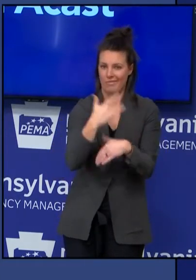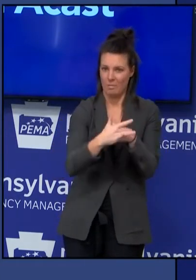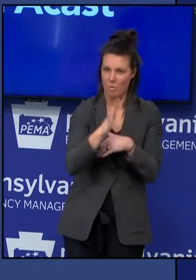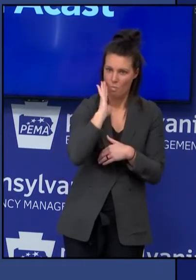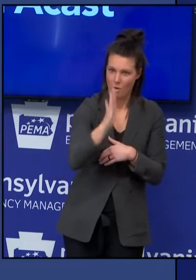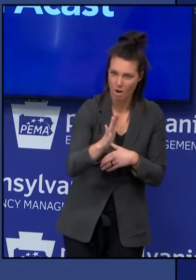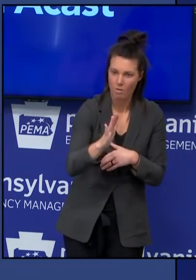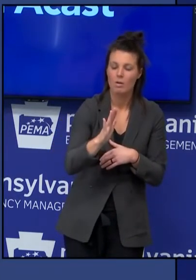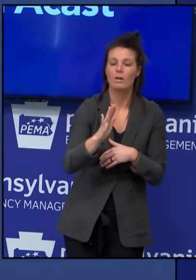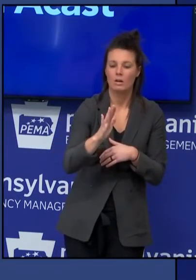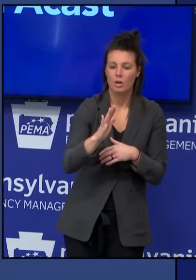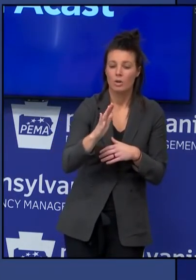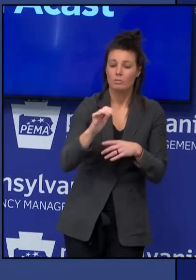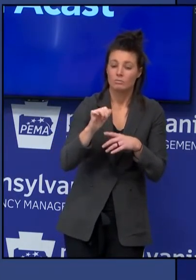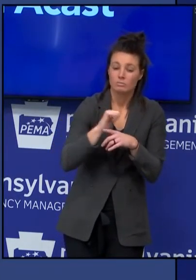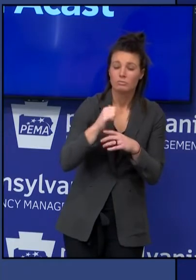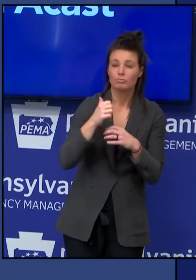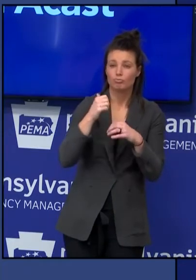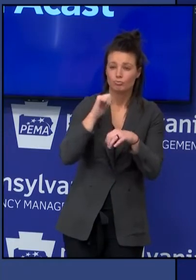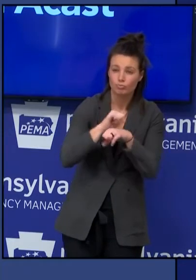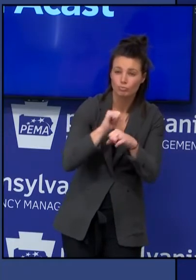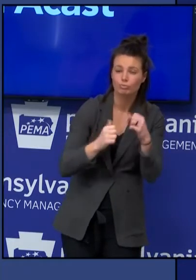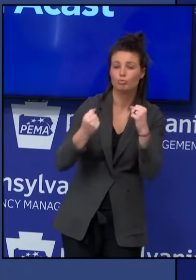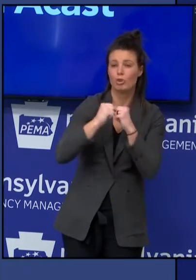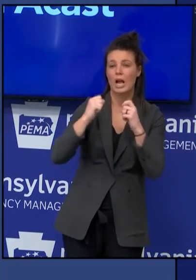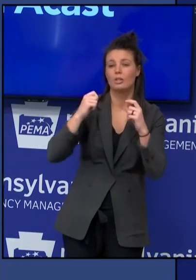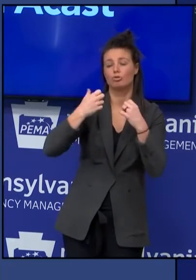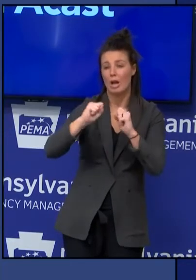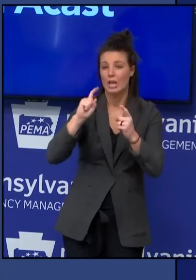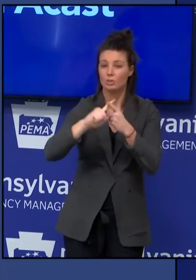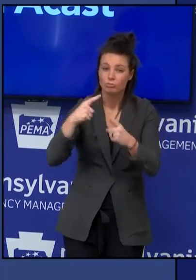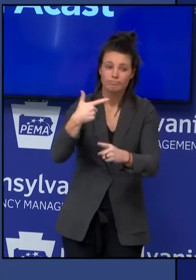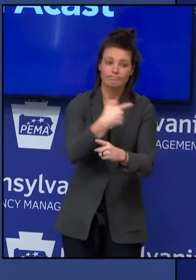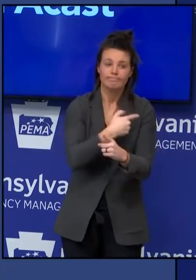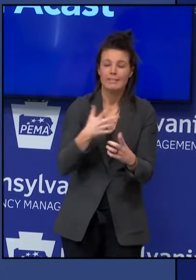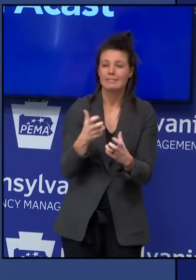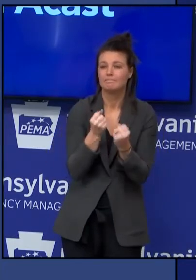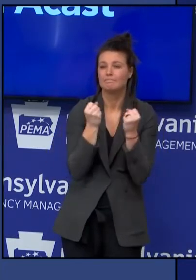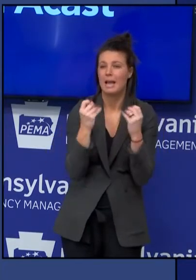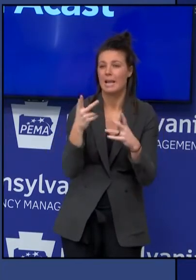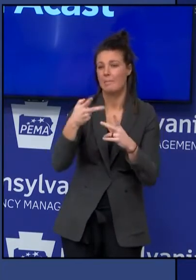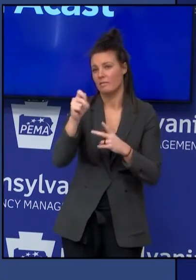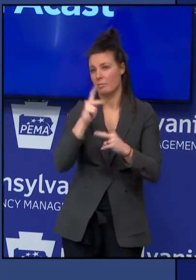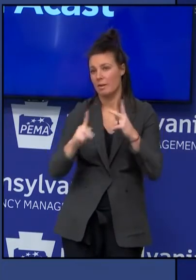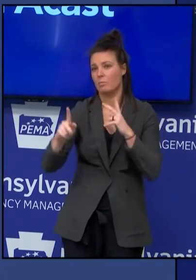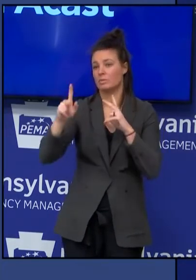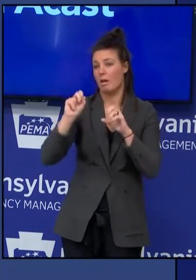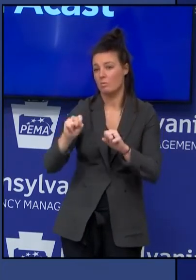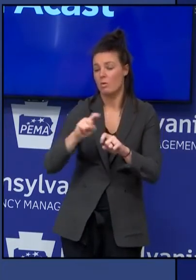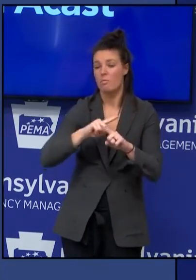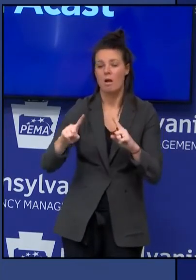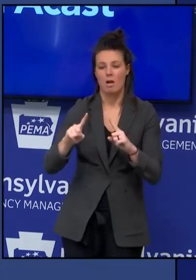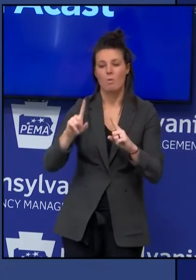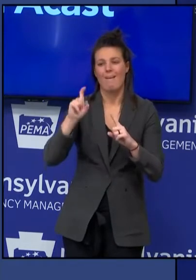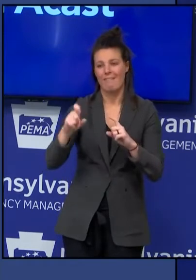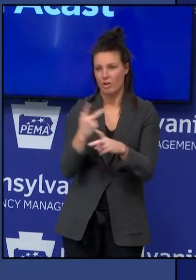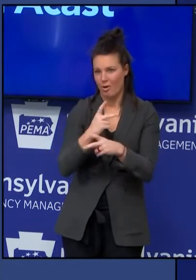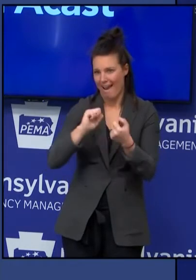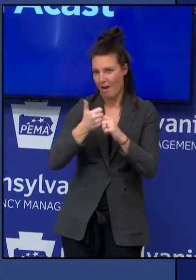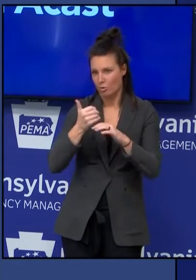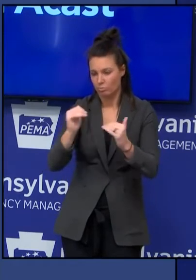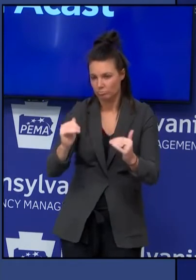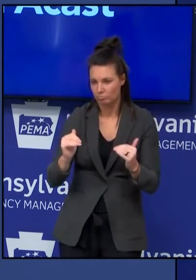get as much vaccine as we can into the arms of Pennsylvanians. And we will find ways to enhance that